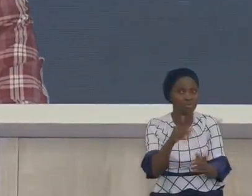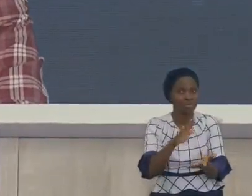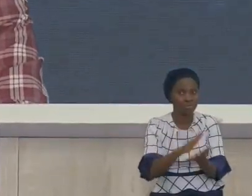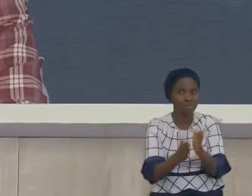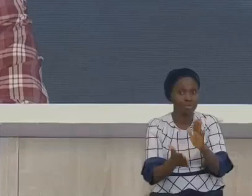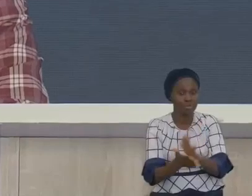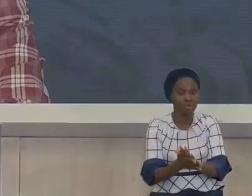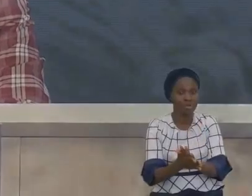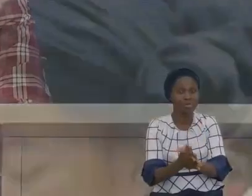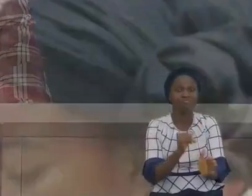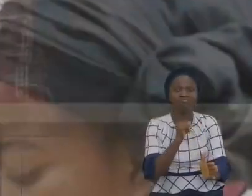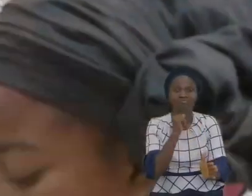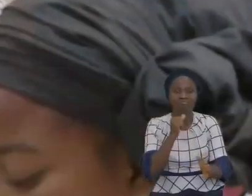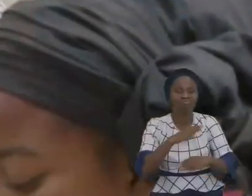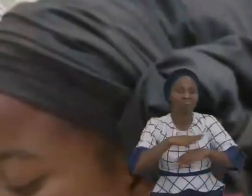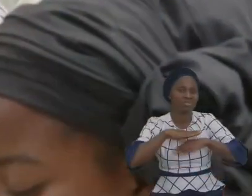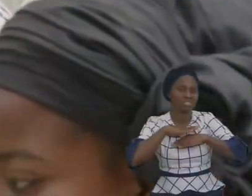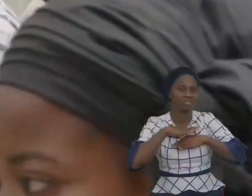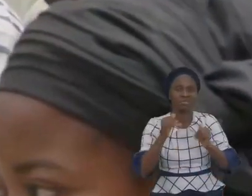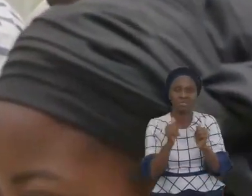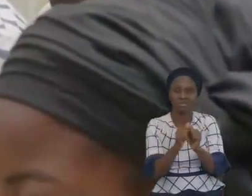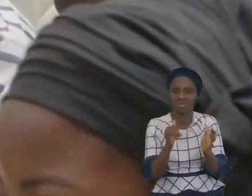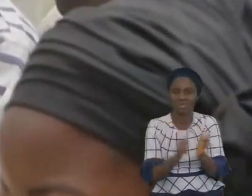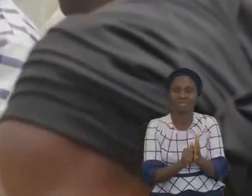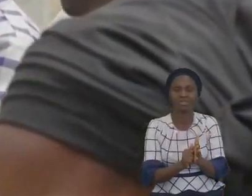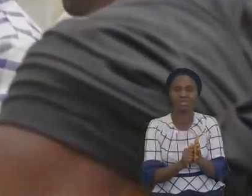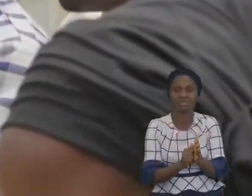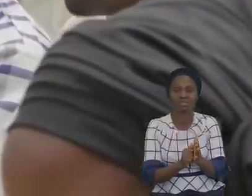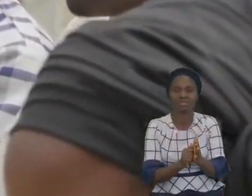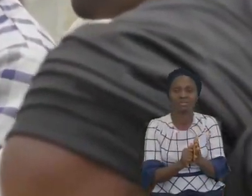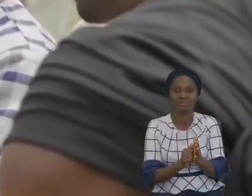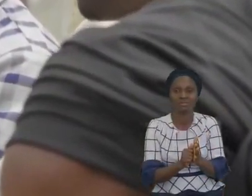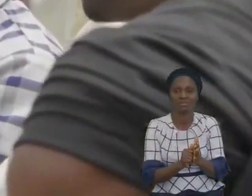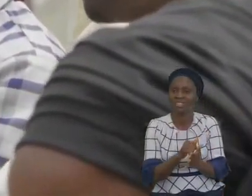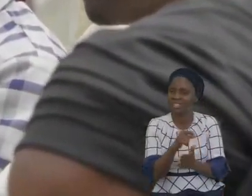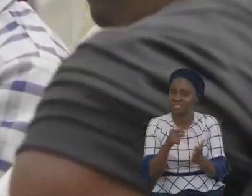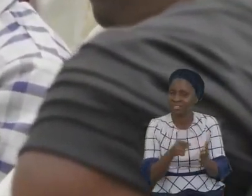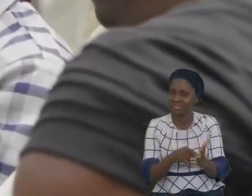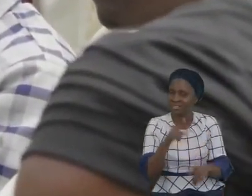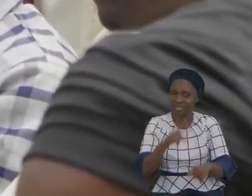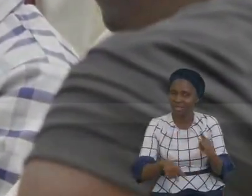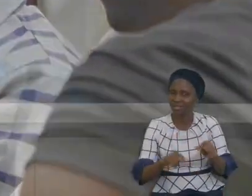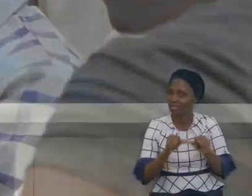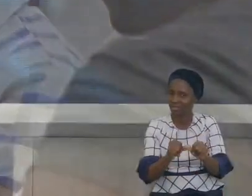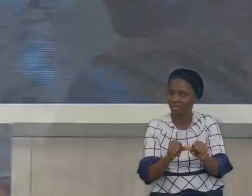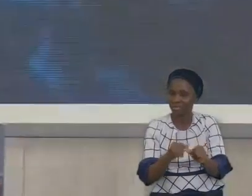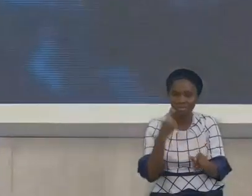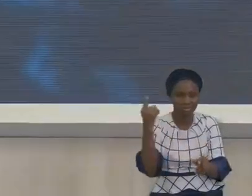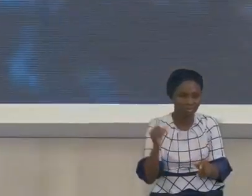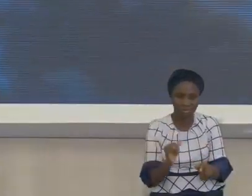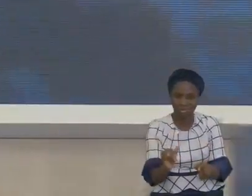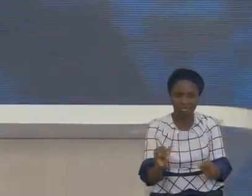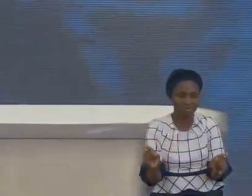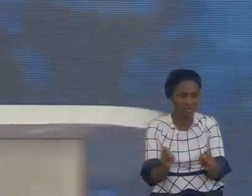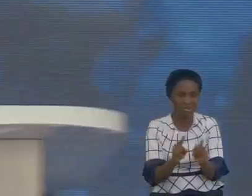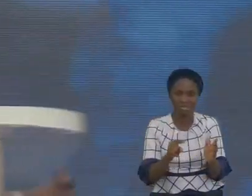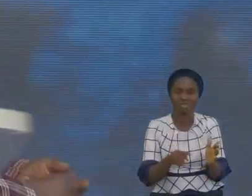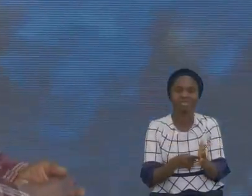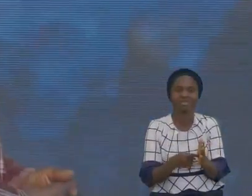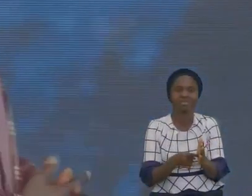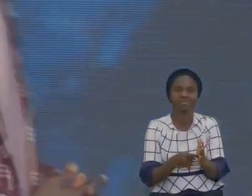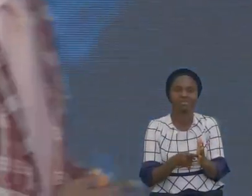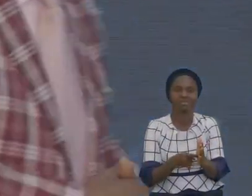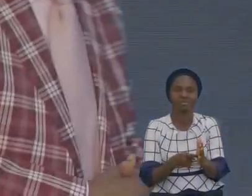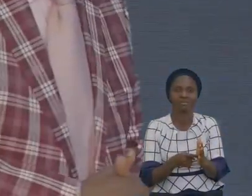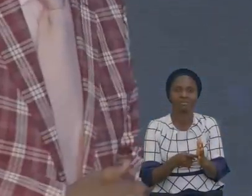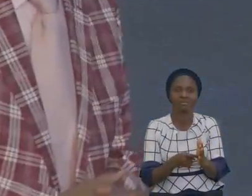This cannot go on forever like this. Look at Deuteronomy chapter 1. I'm reading from